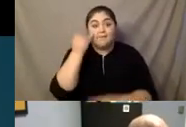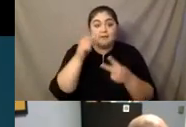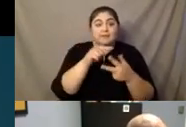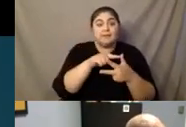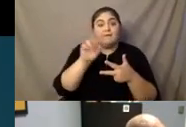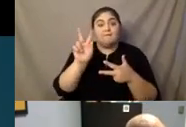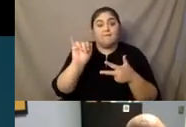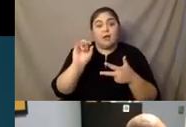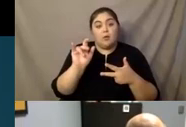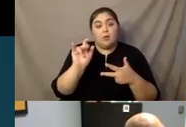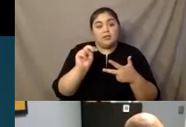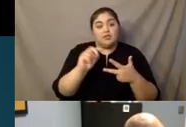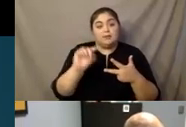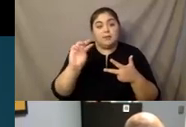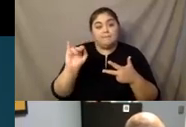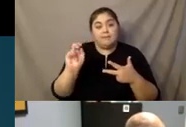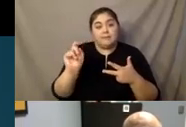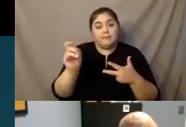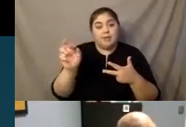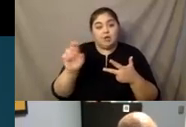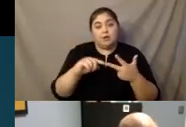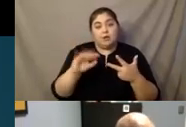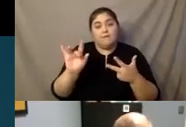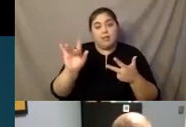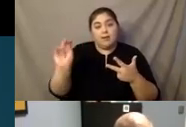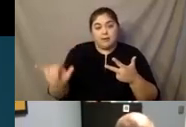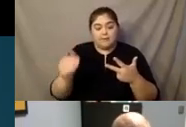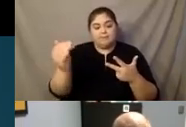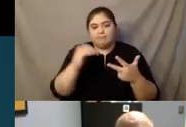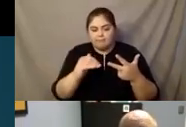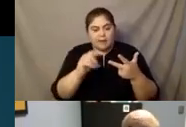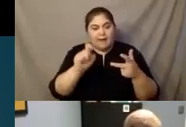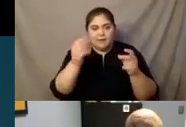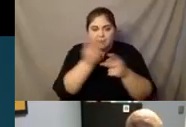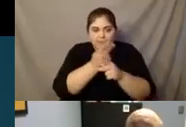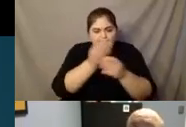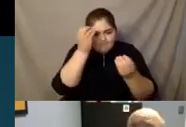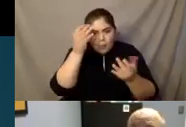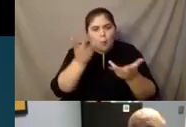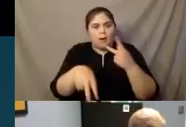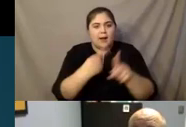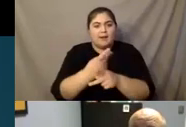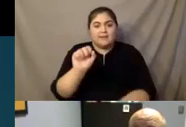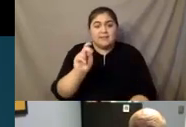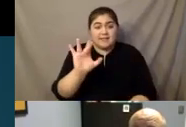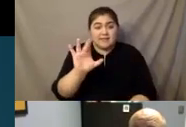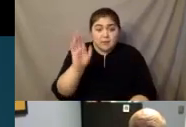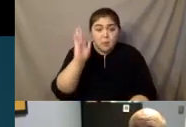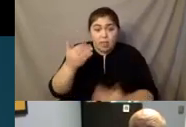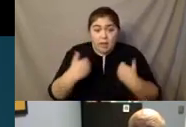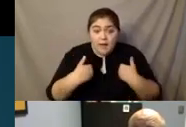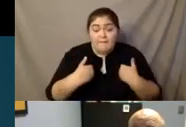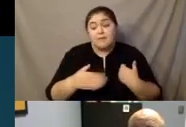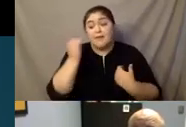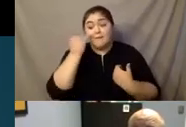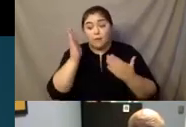felony, the type of sentence we want them to have, whether they've made restitution, and how they're going to do that. And